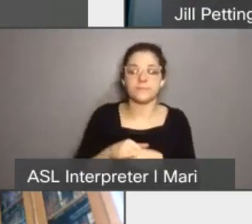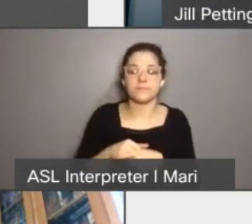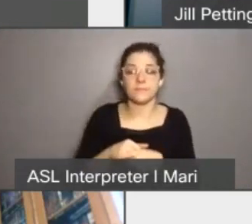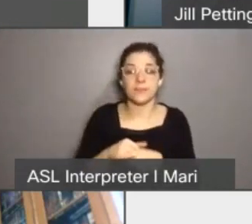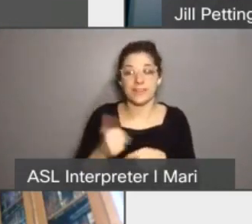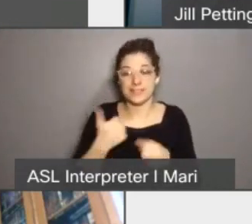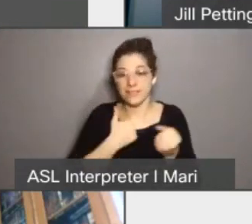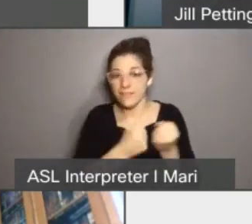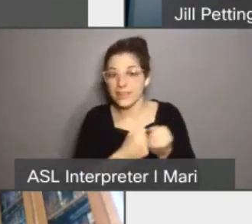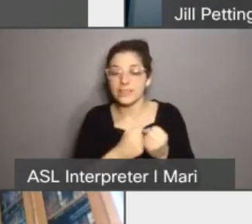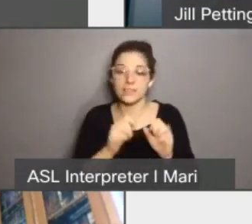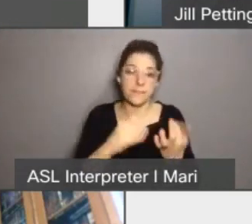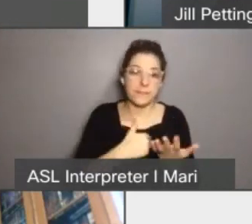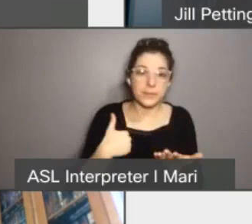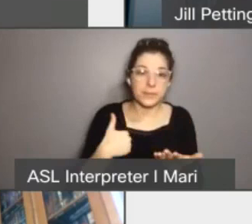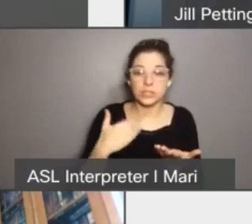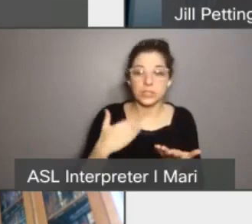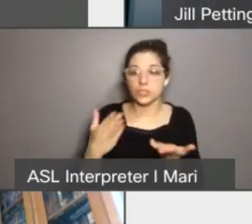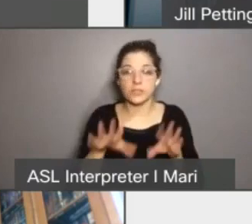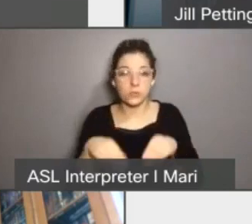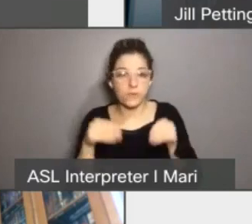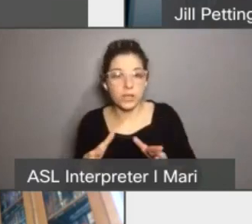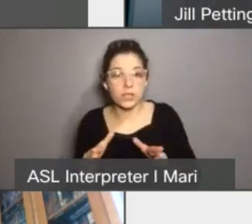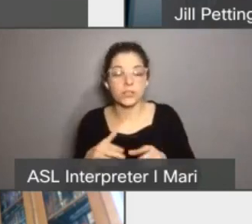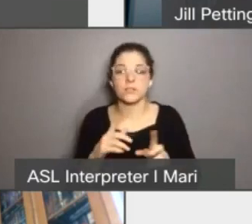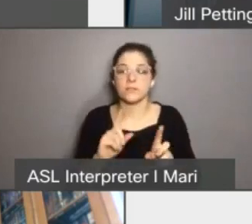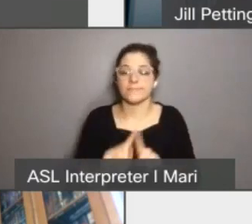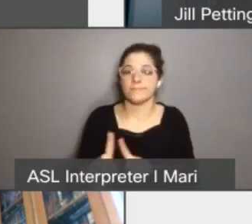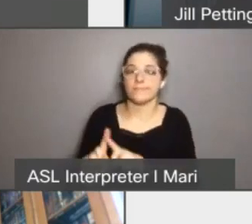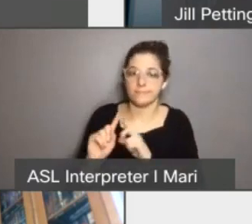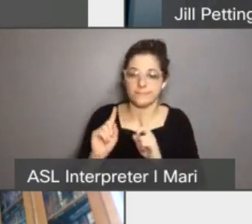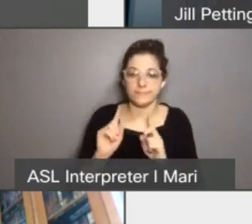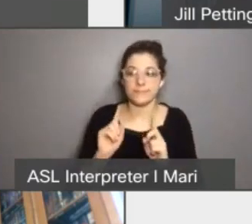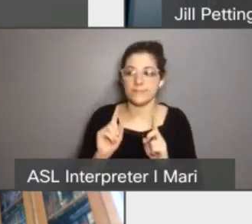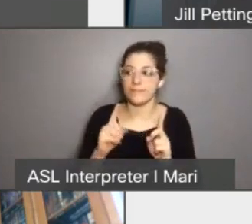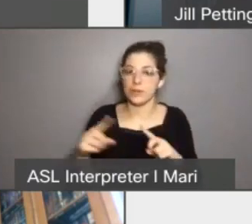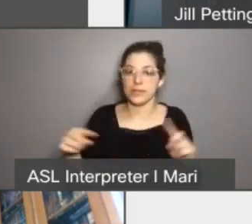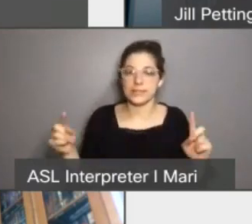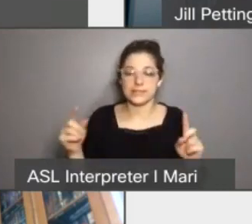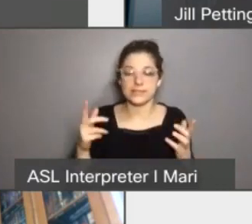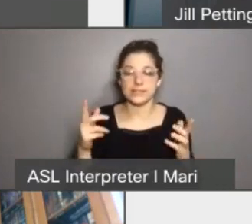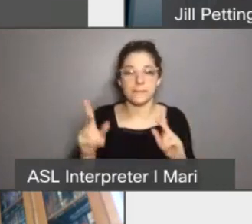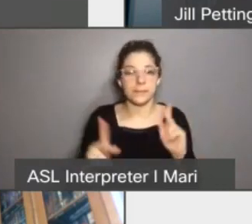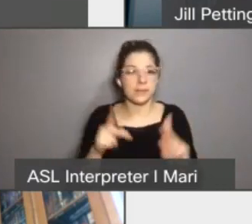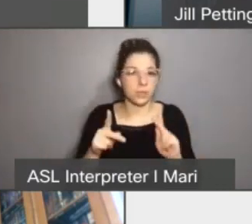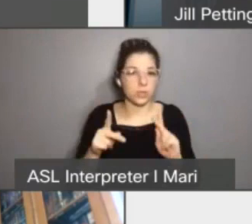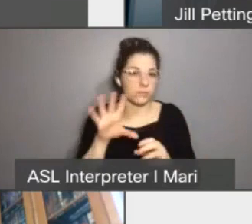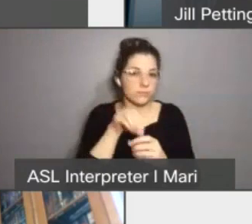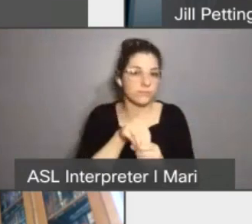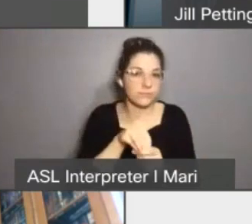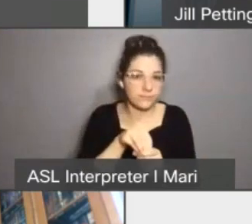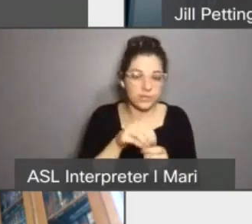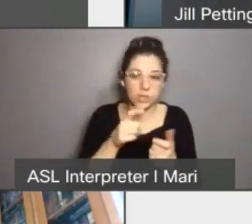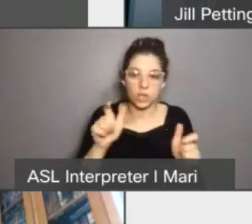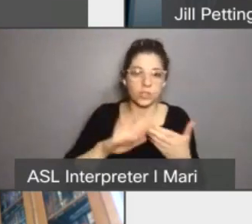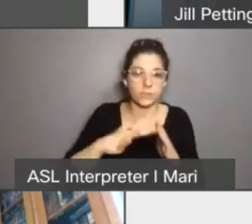self-advocates, family members, service providers, and all the, the sort of the various people and players who make up our larger